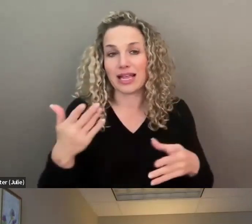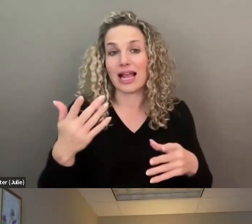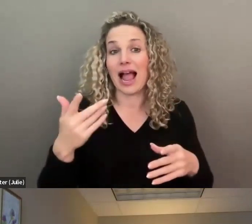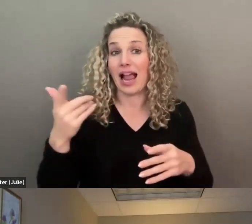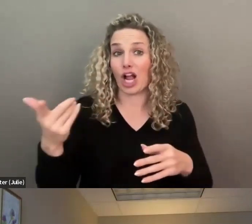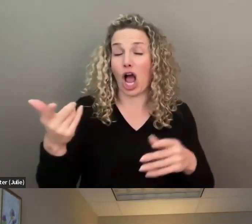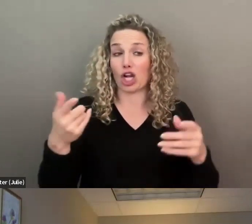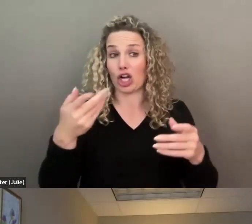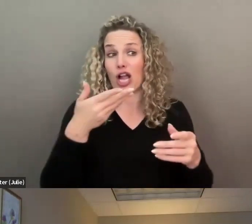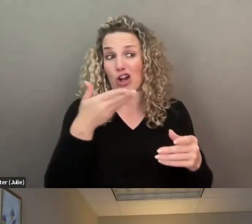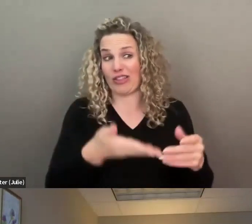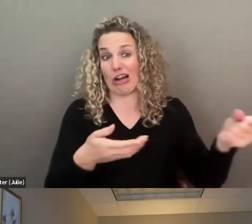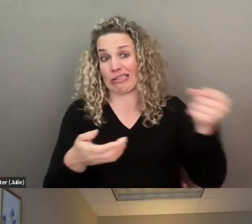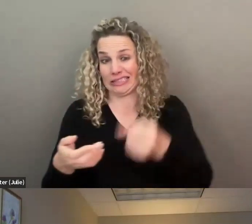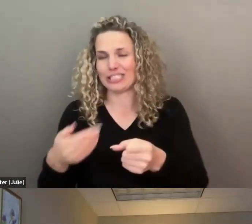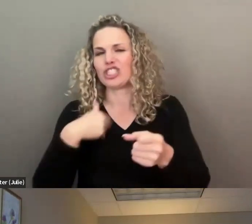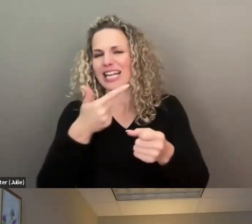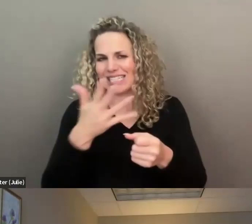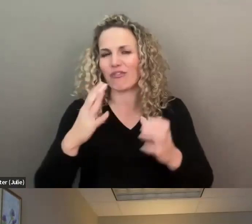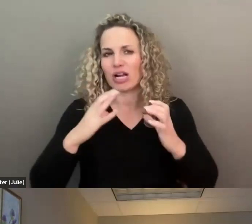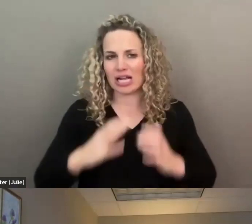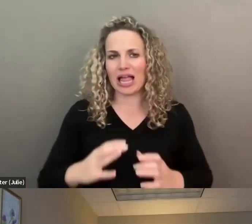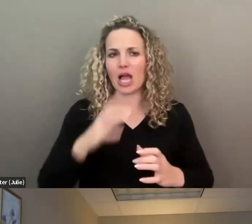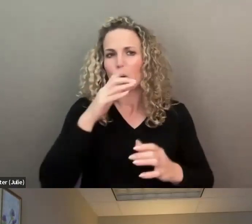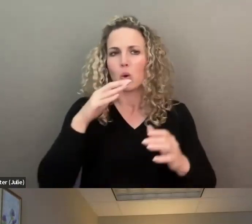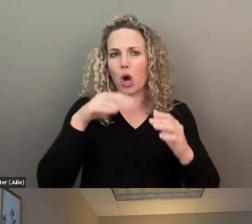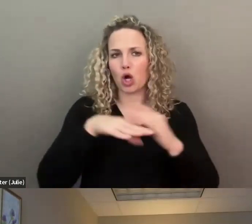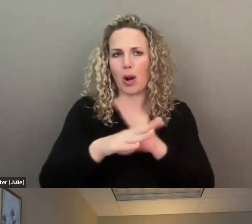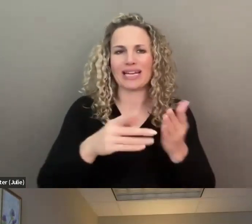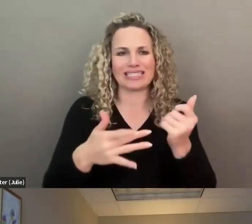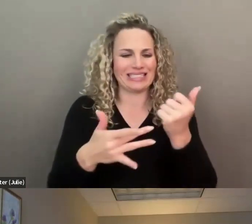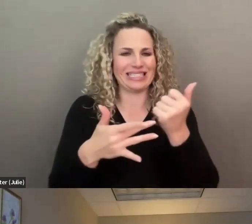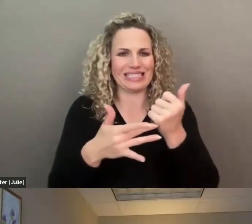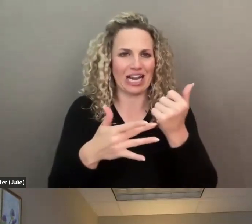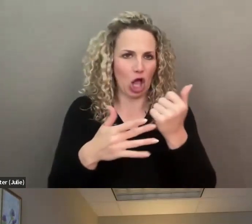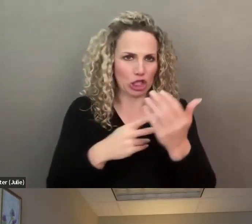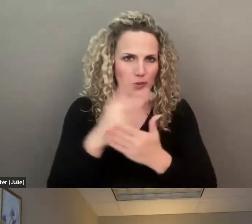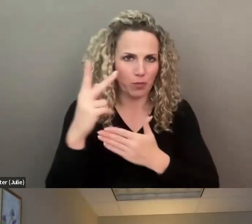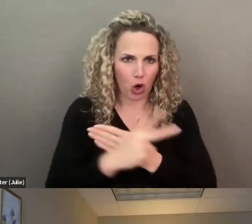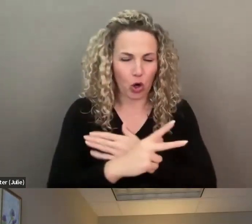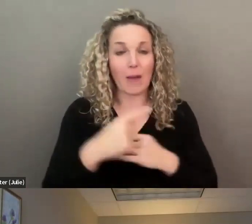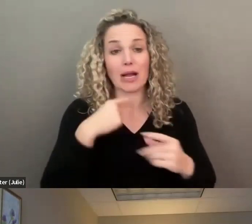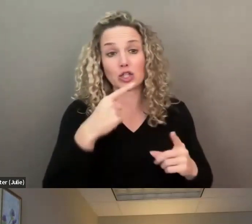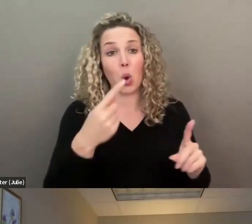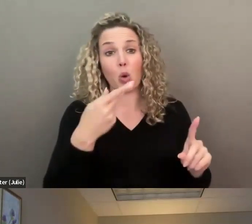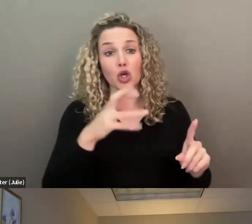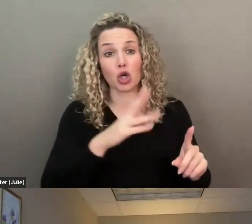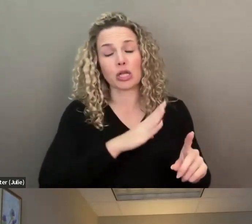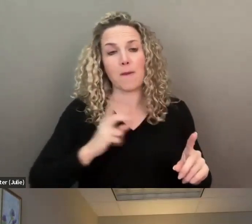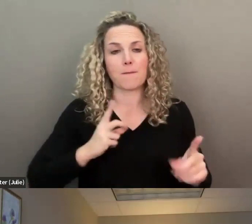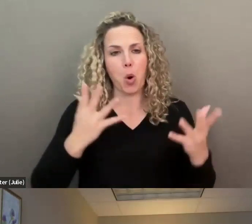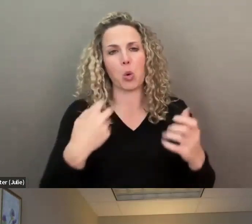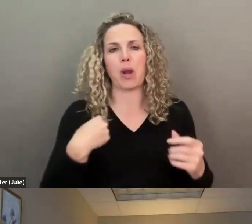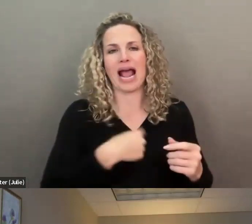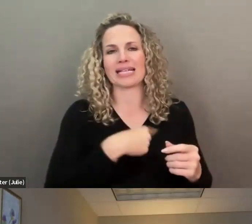because she's also got several clients that are going into the technology program. So I told her that the board wanted us